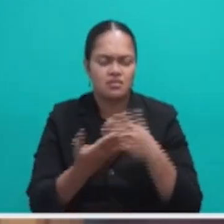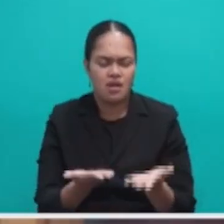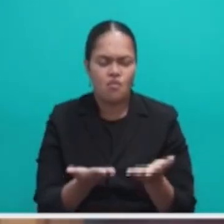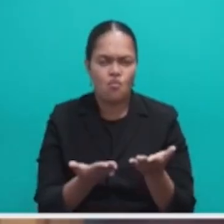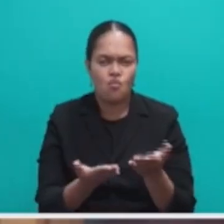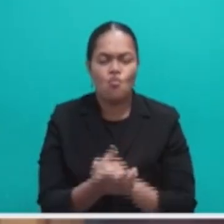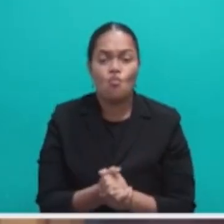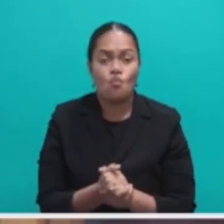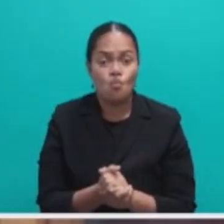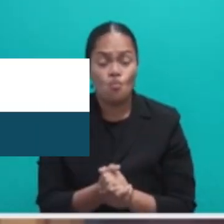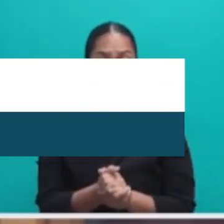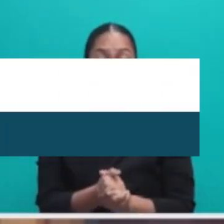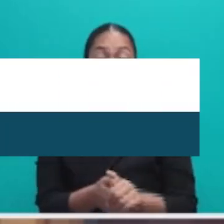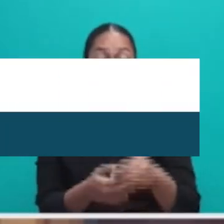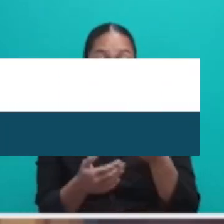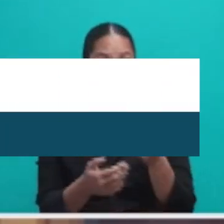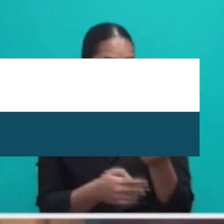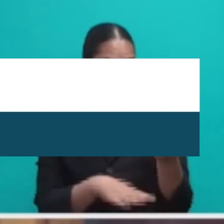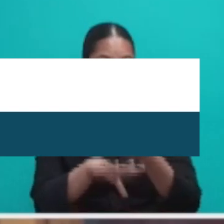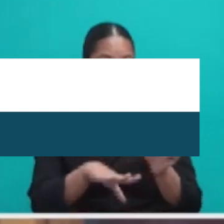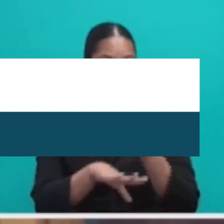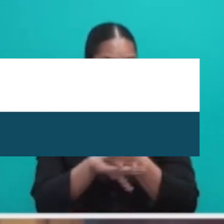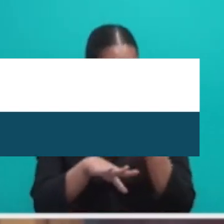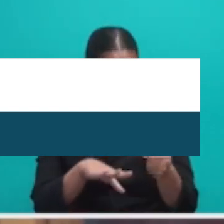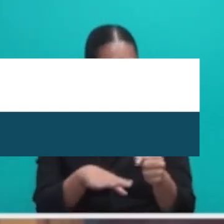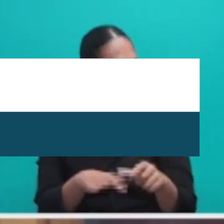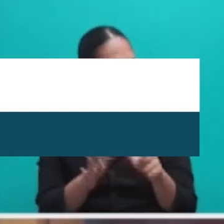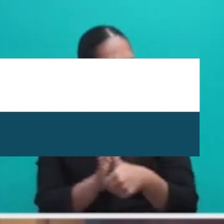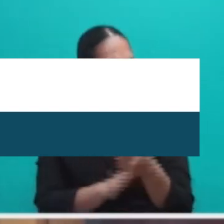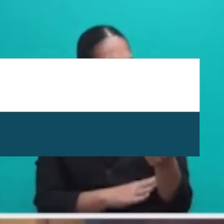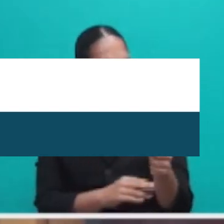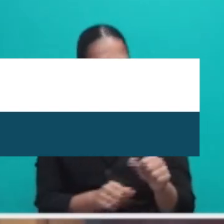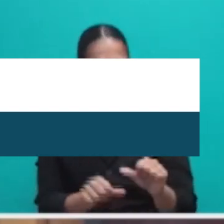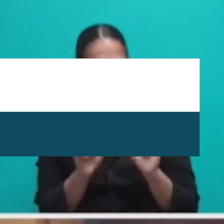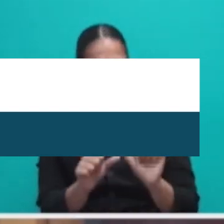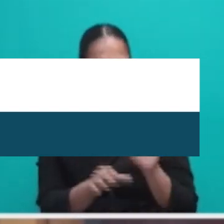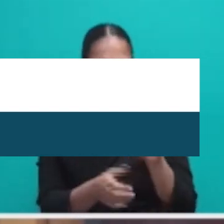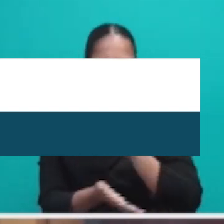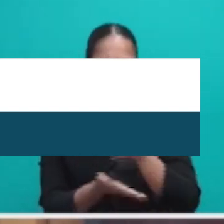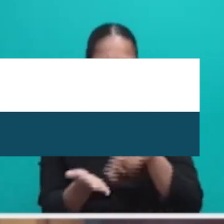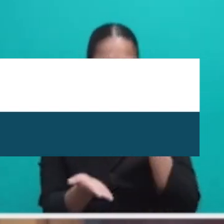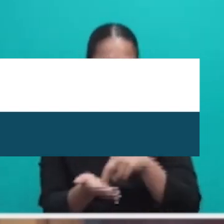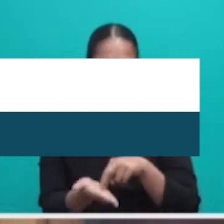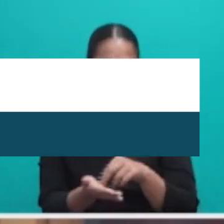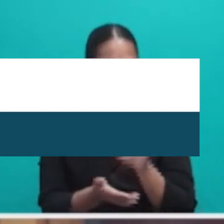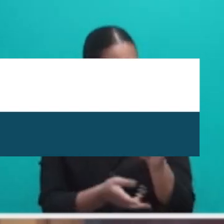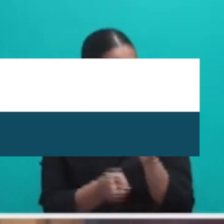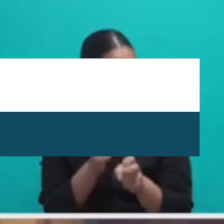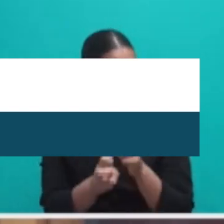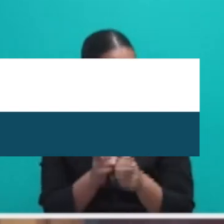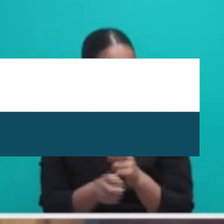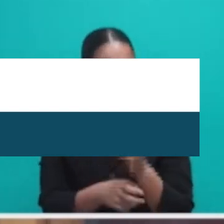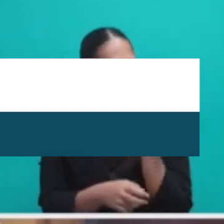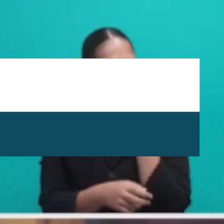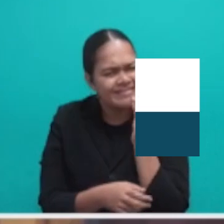So, Mr. Speaker, sir, for the coalition government, it's time for you to defend your record. The only problem is that there is very